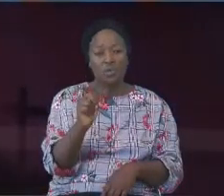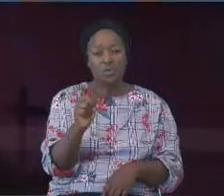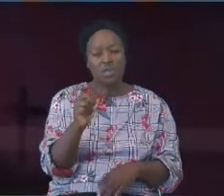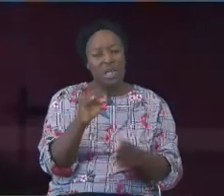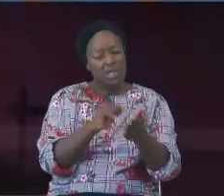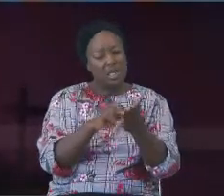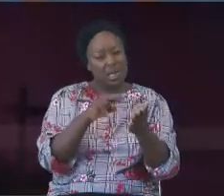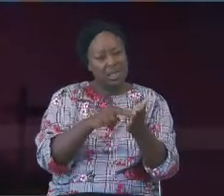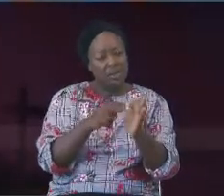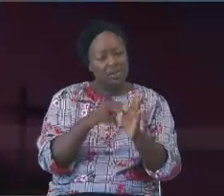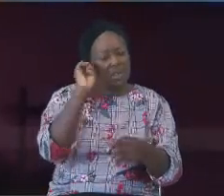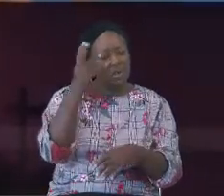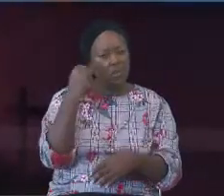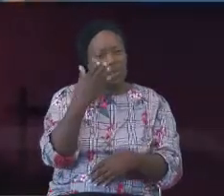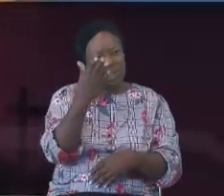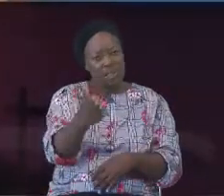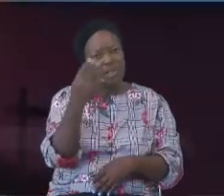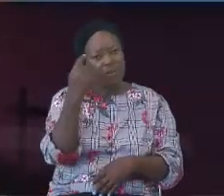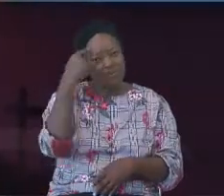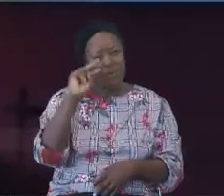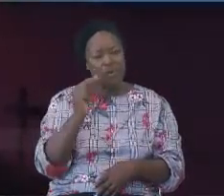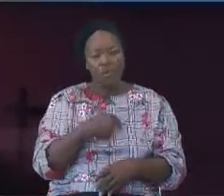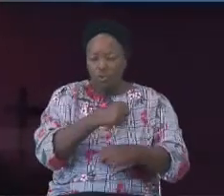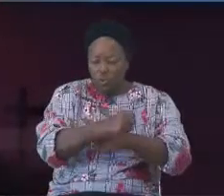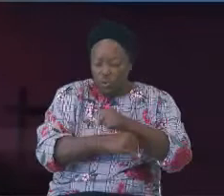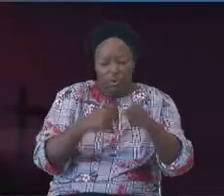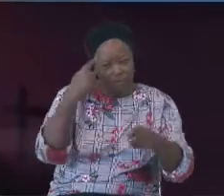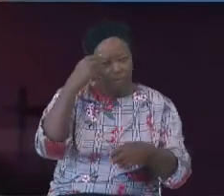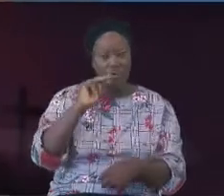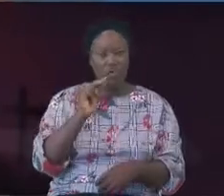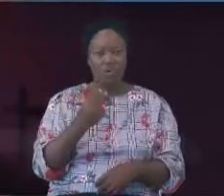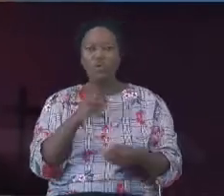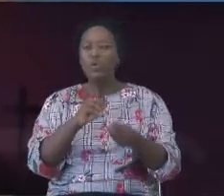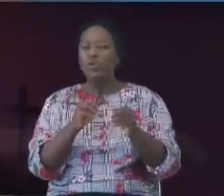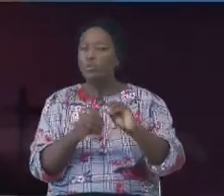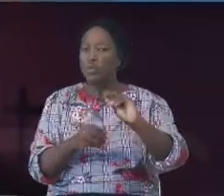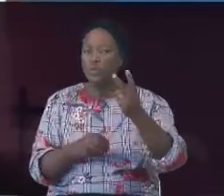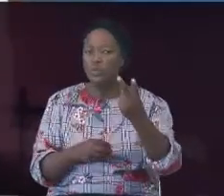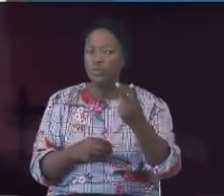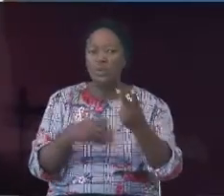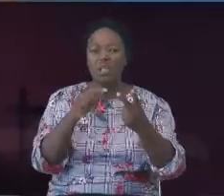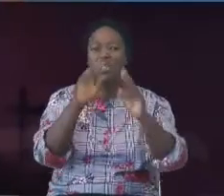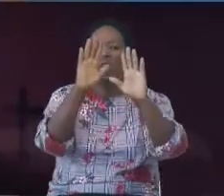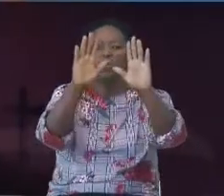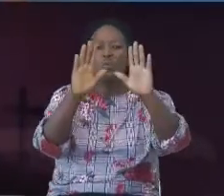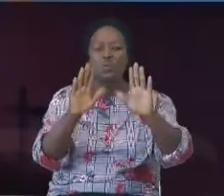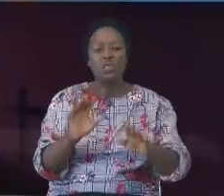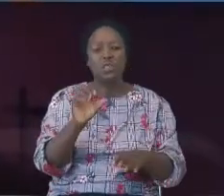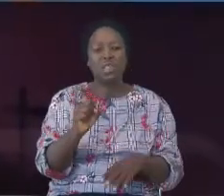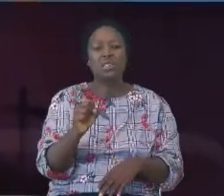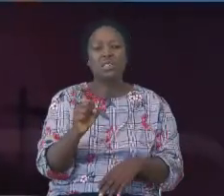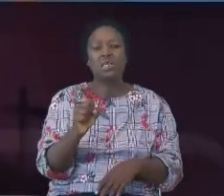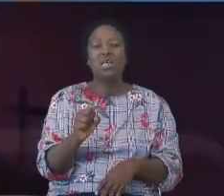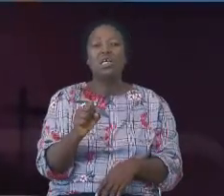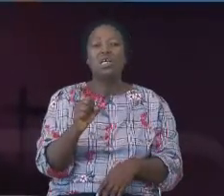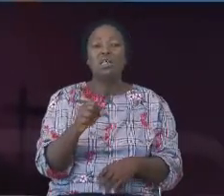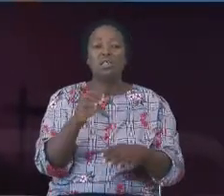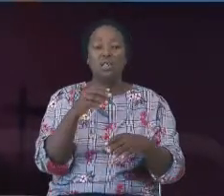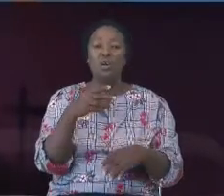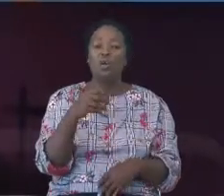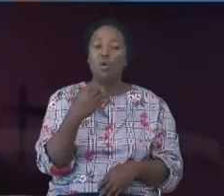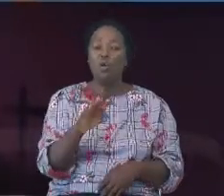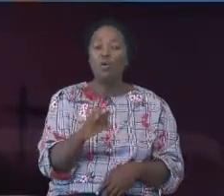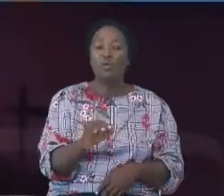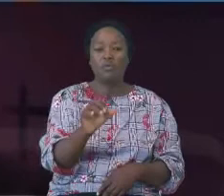is, he was there for us, suffering for our sake. Number 2,